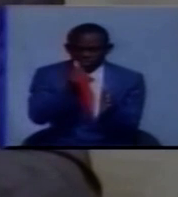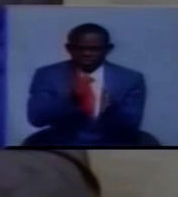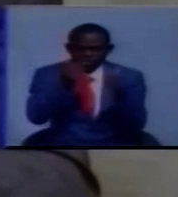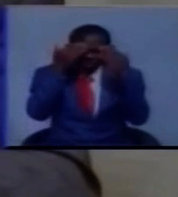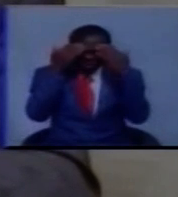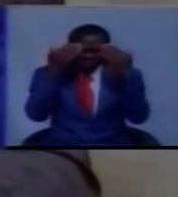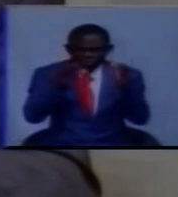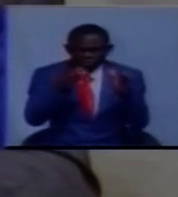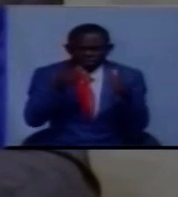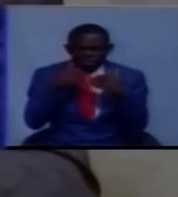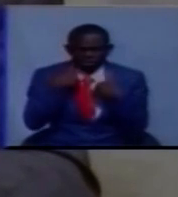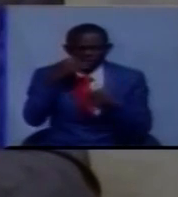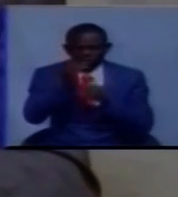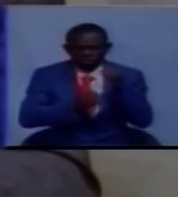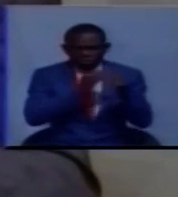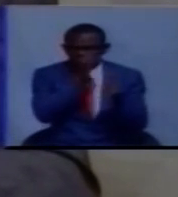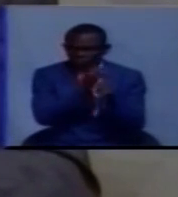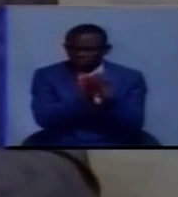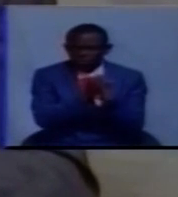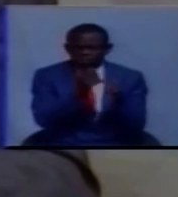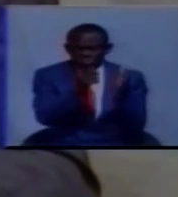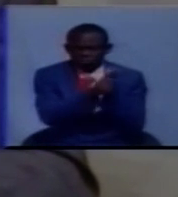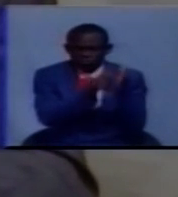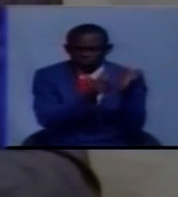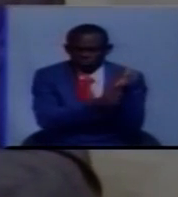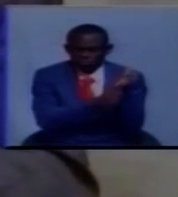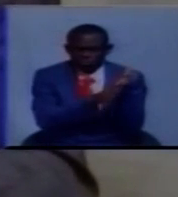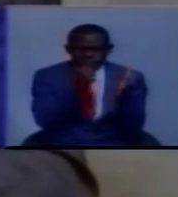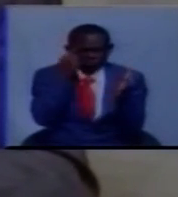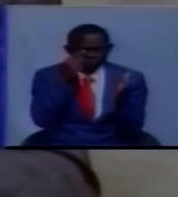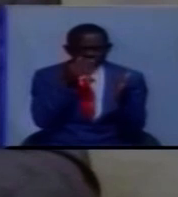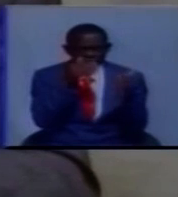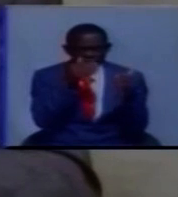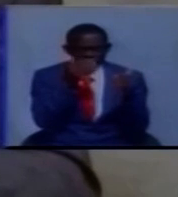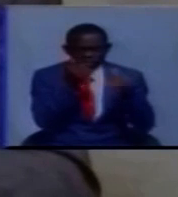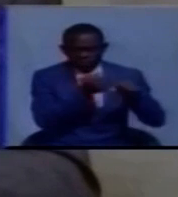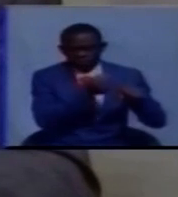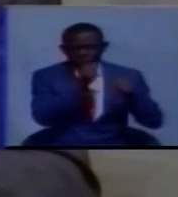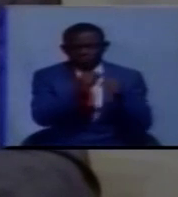the protection against the unjustified dismissals, who was saying, why should the workers be